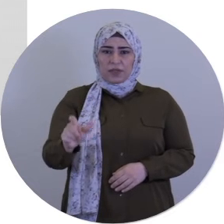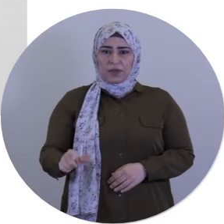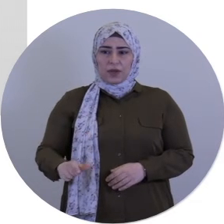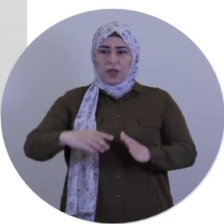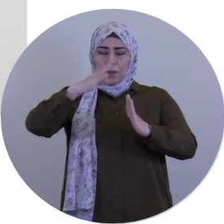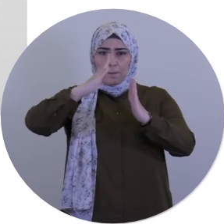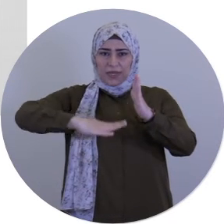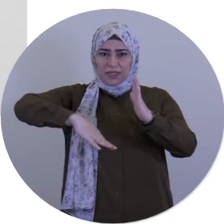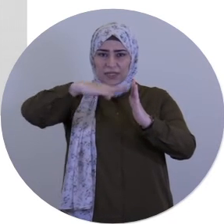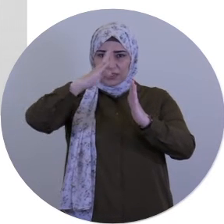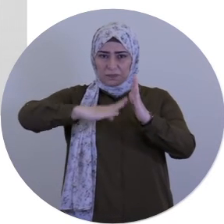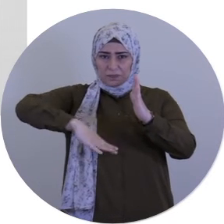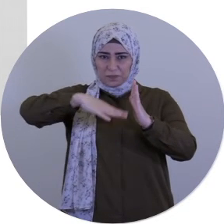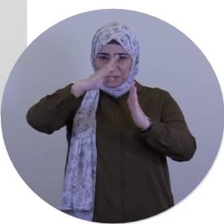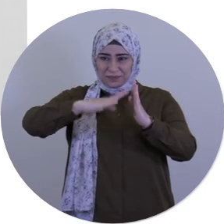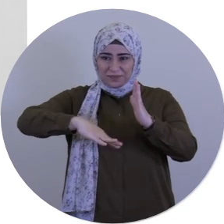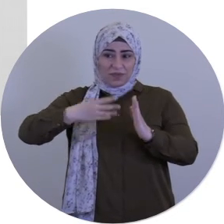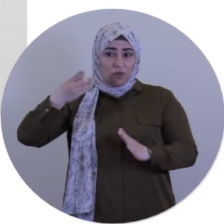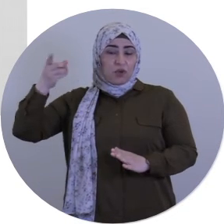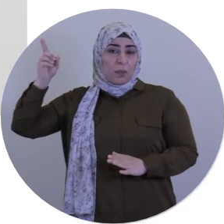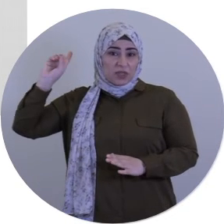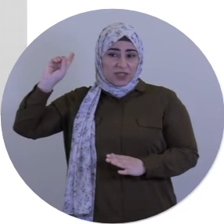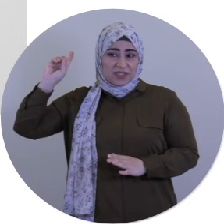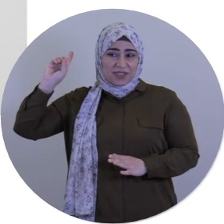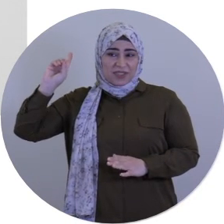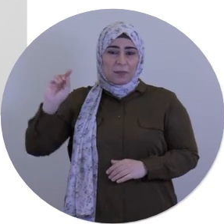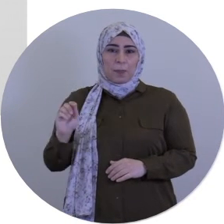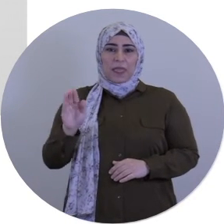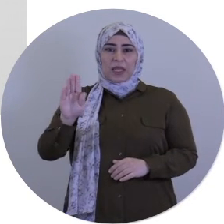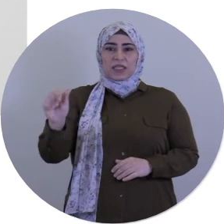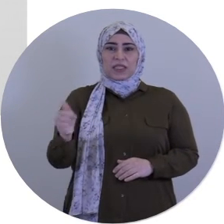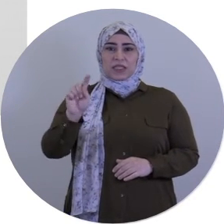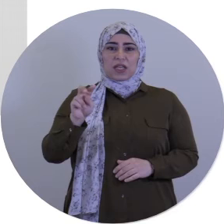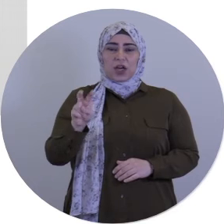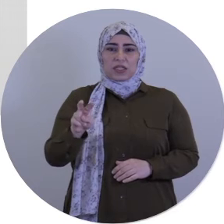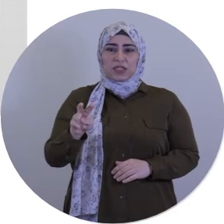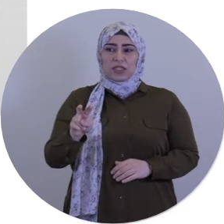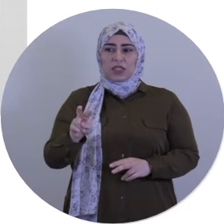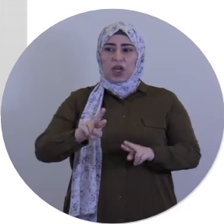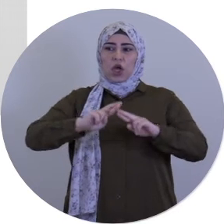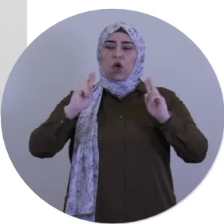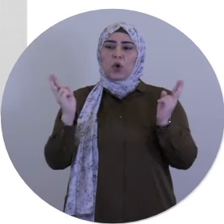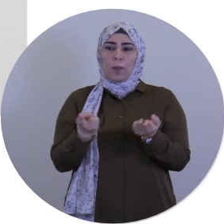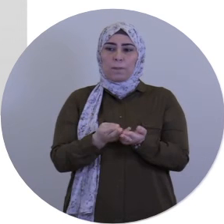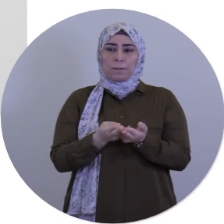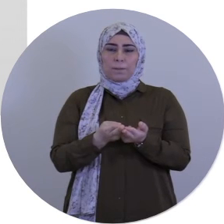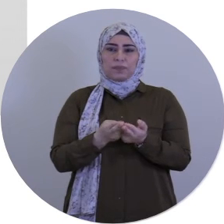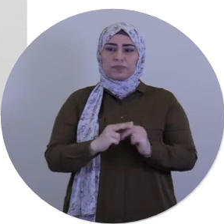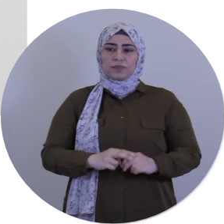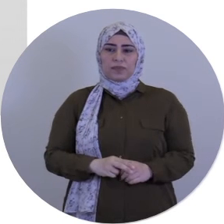paints Sarah's room. Now here is a sentence. If I ask you, who painted the room, would you answer Sarah or the